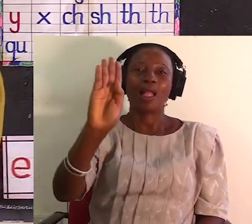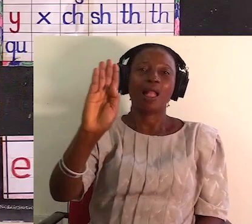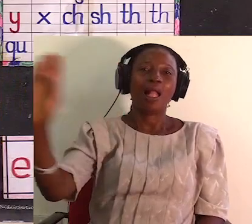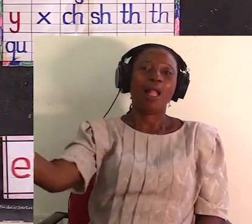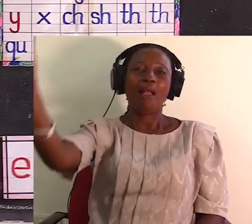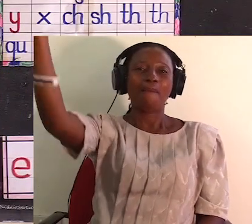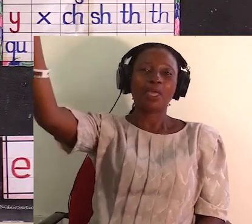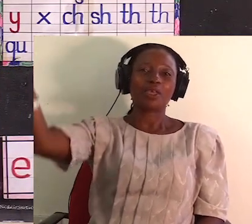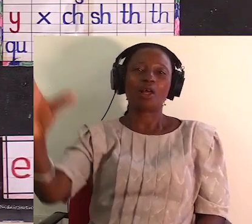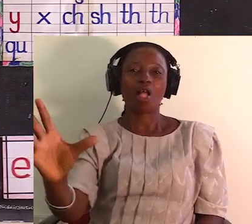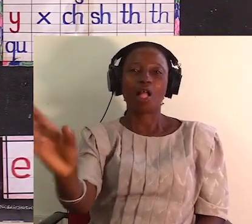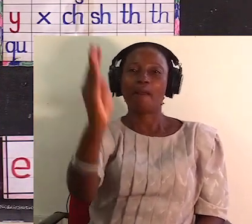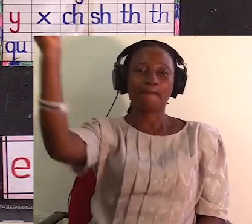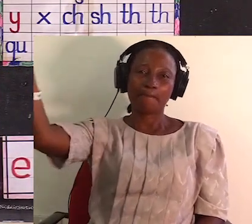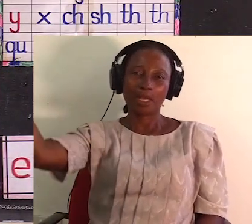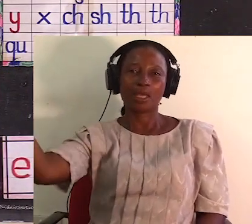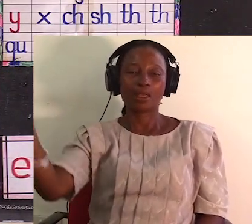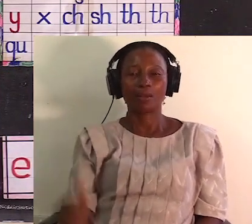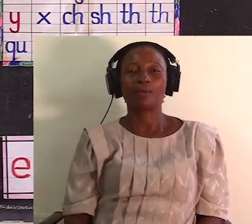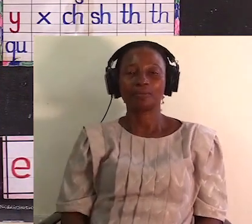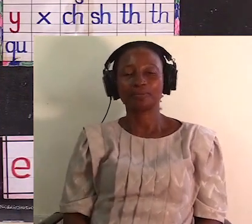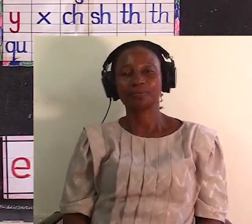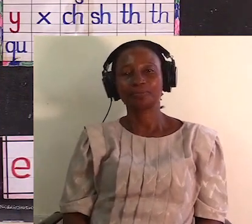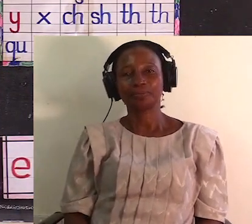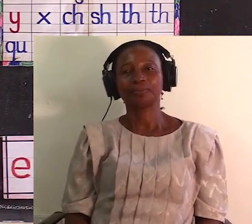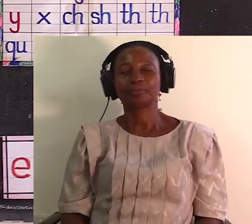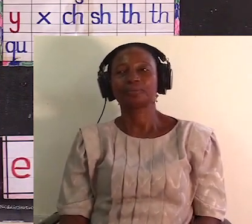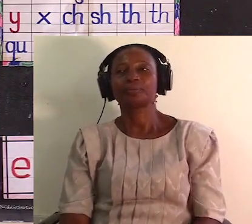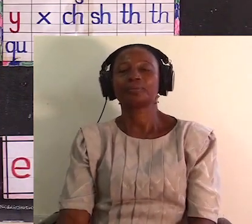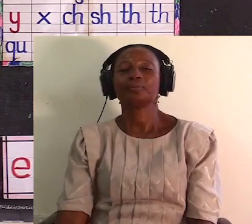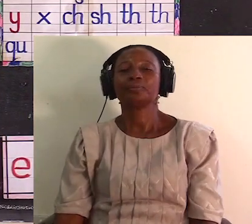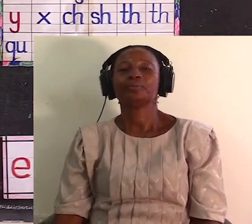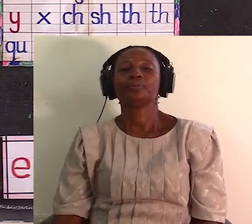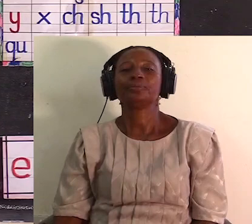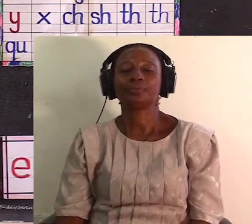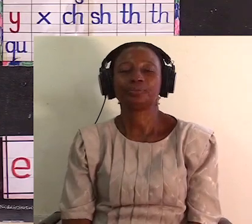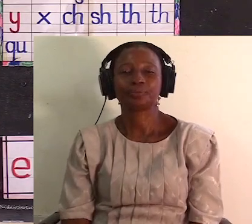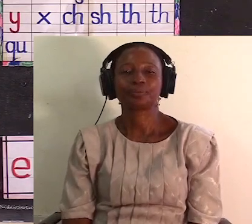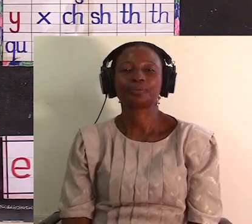And I'm having the record of the sounds I'm going to sound out one after the other.